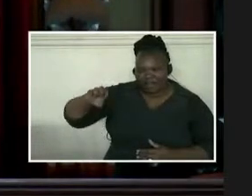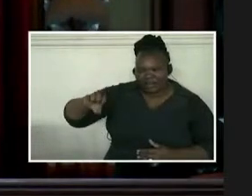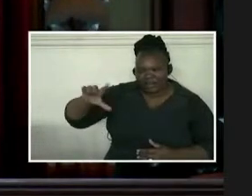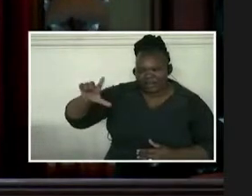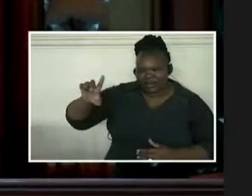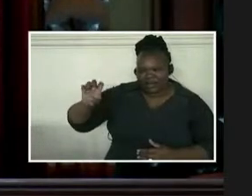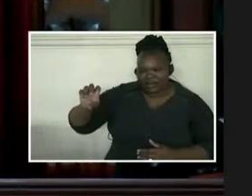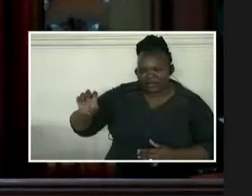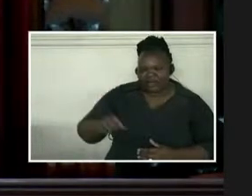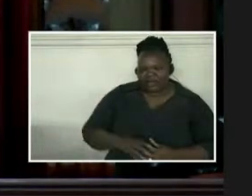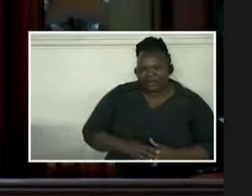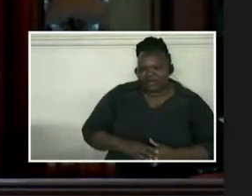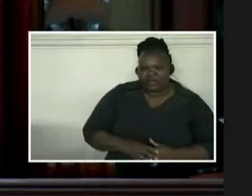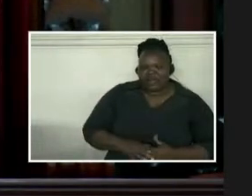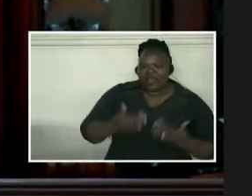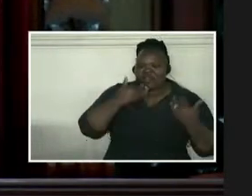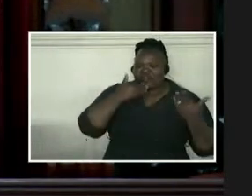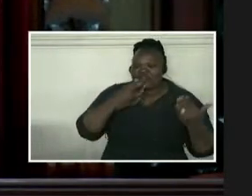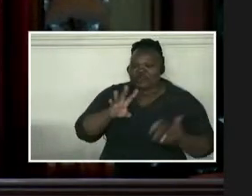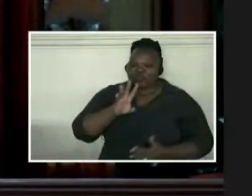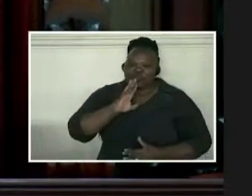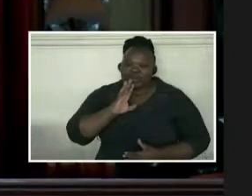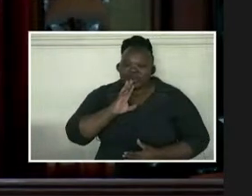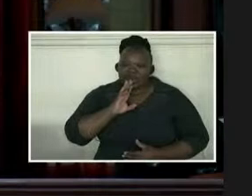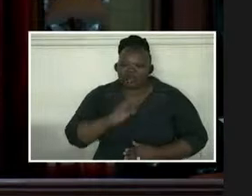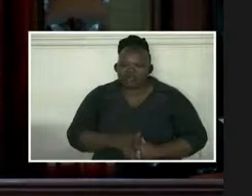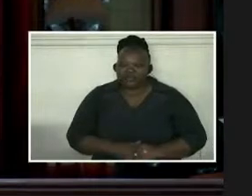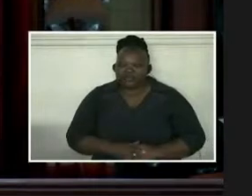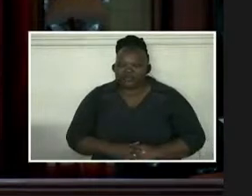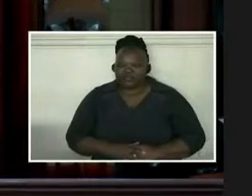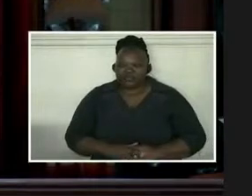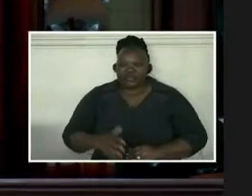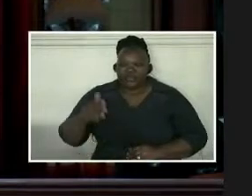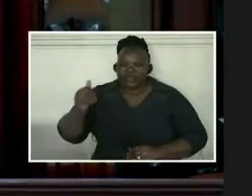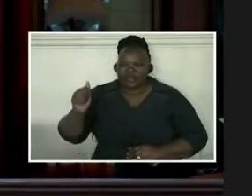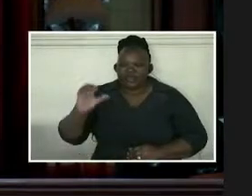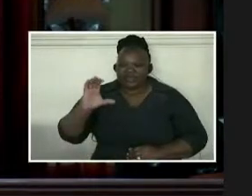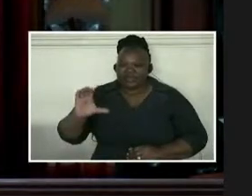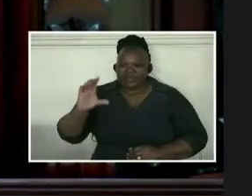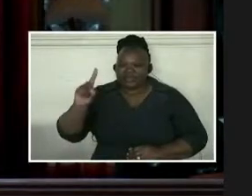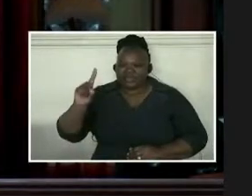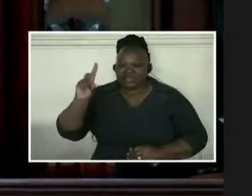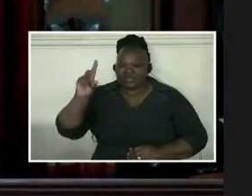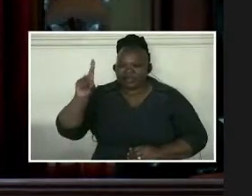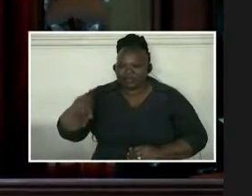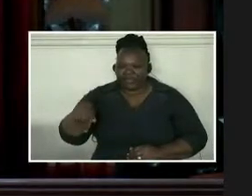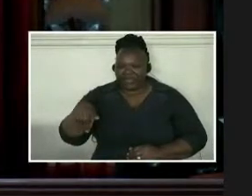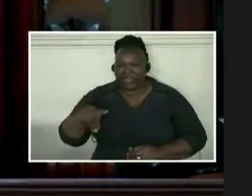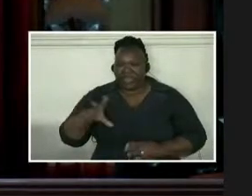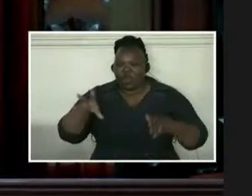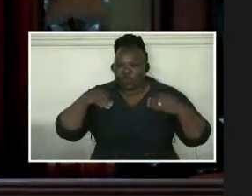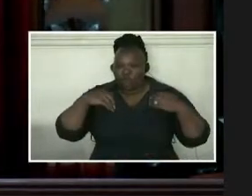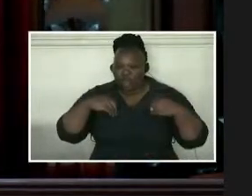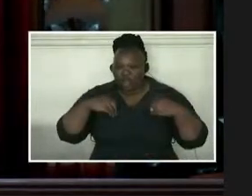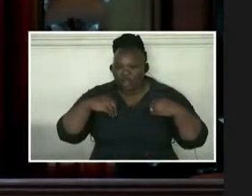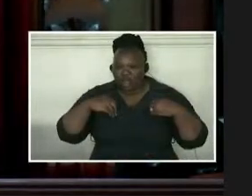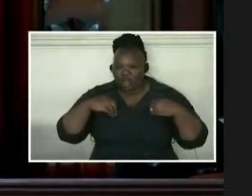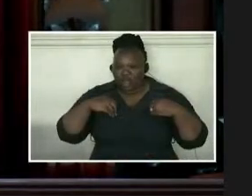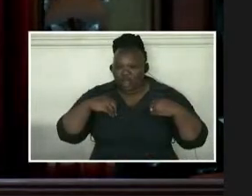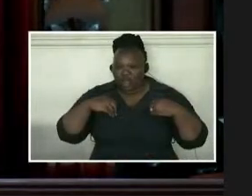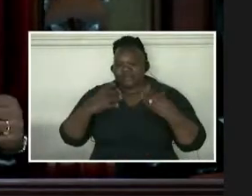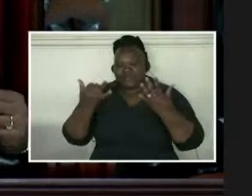thank you speaker asacdp we welcome the packet allocated to the sports art and cultural